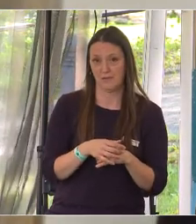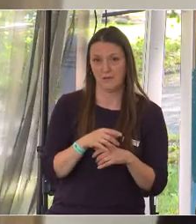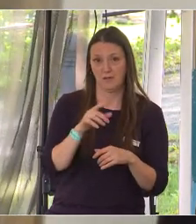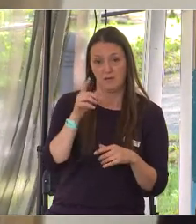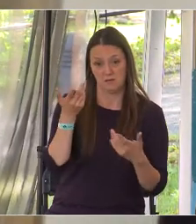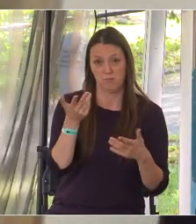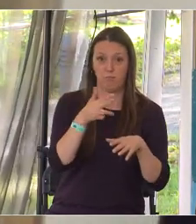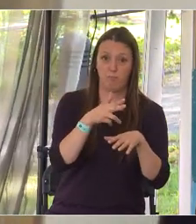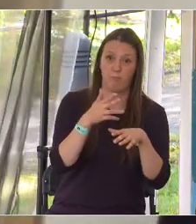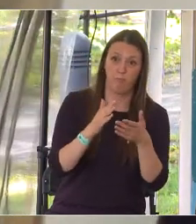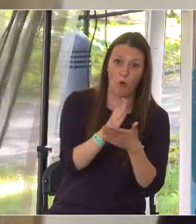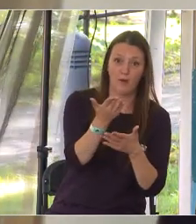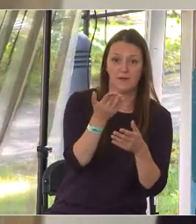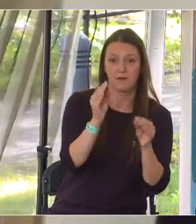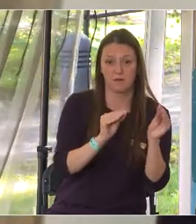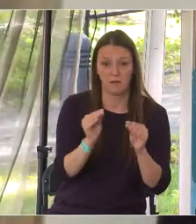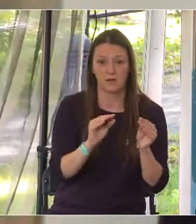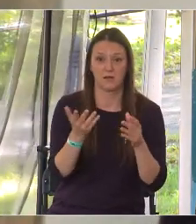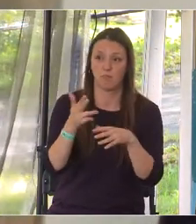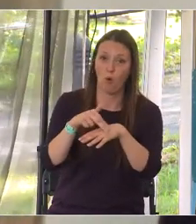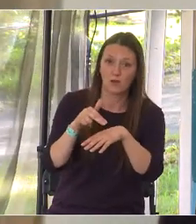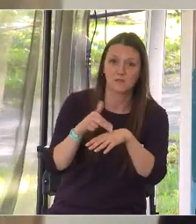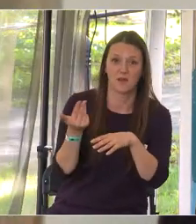police policymakers need to use the law